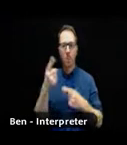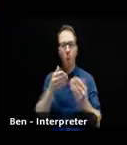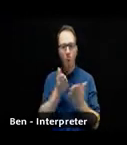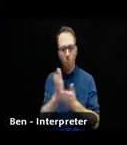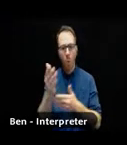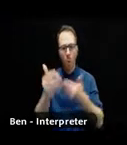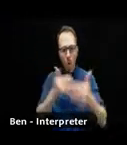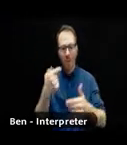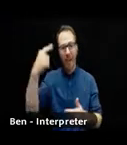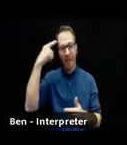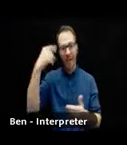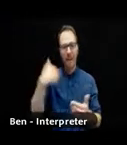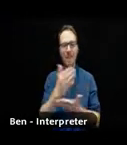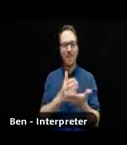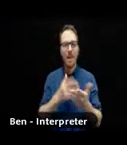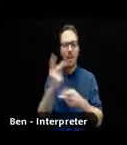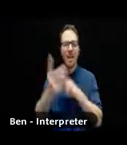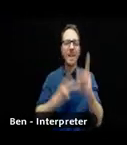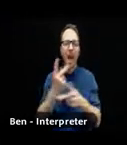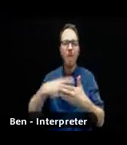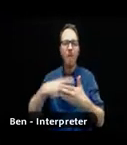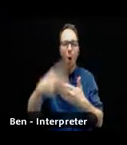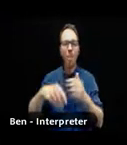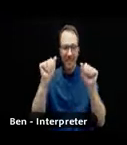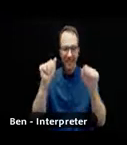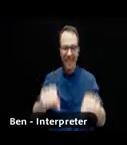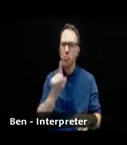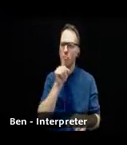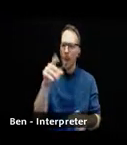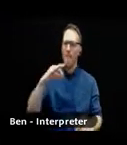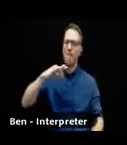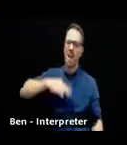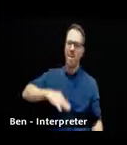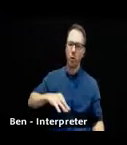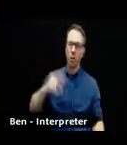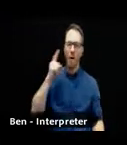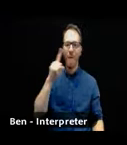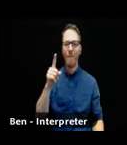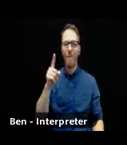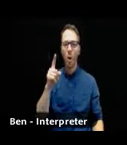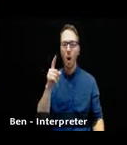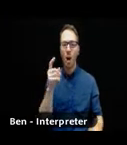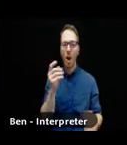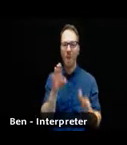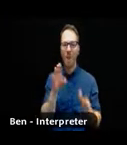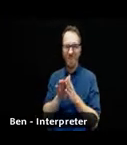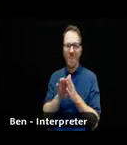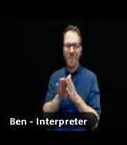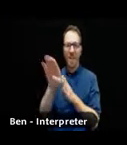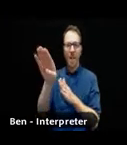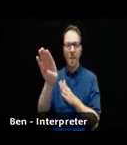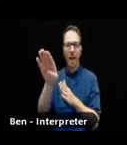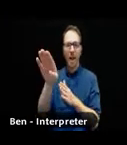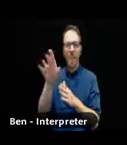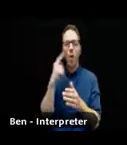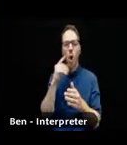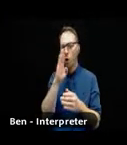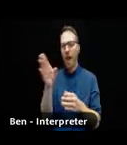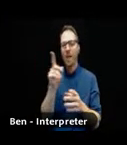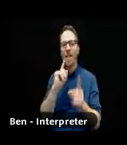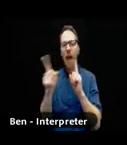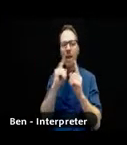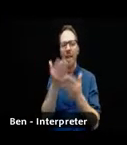I think that there are some types of programs that can be really beneficial for priming someone for a direct dialogue, for really helping them. I think about things